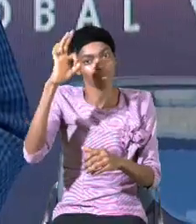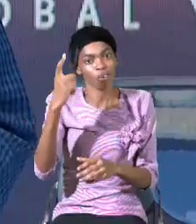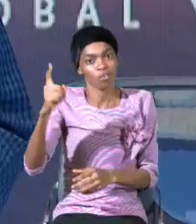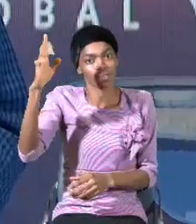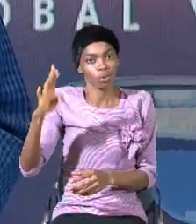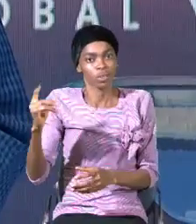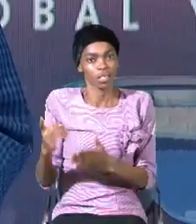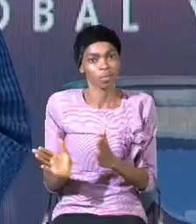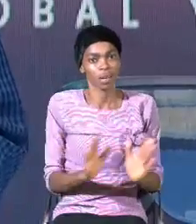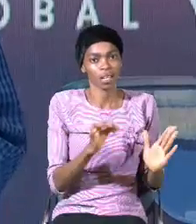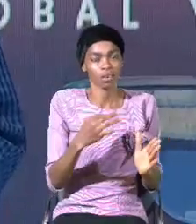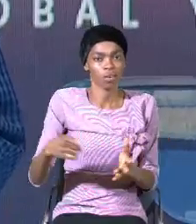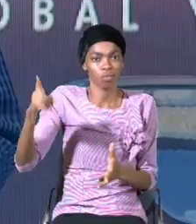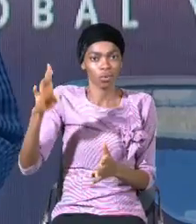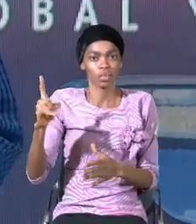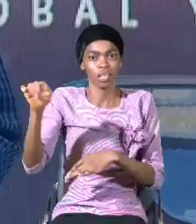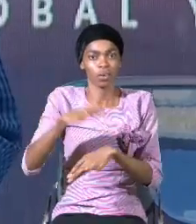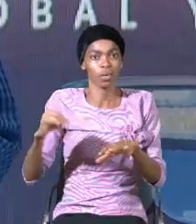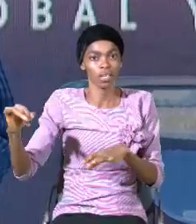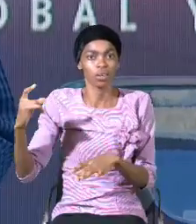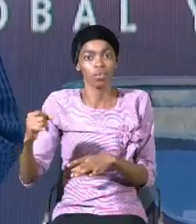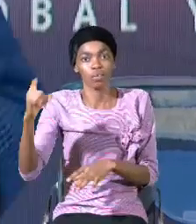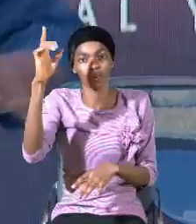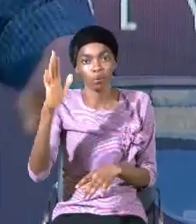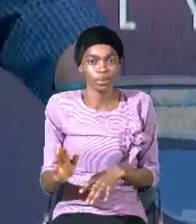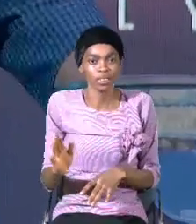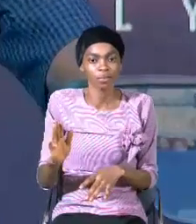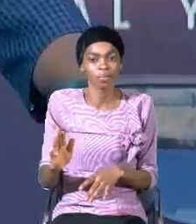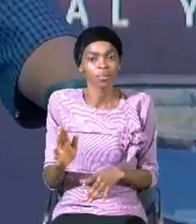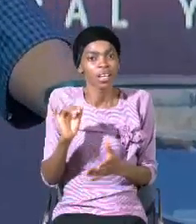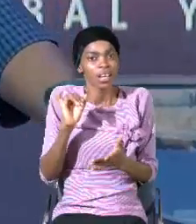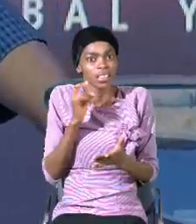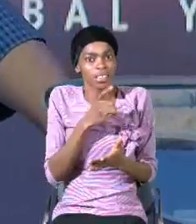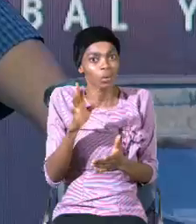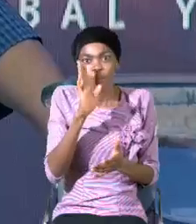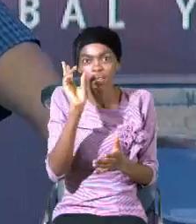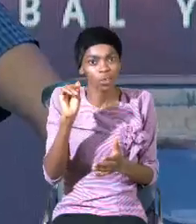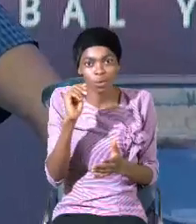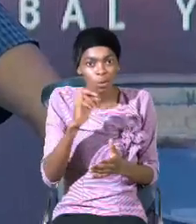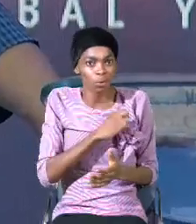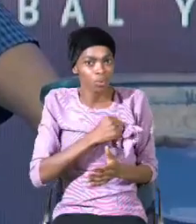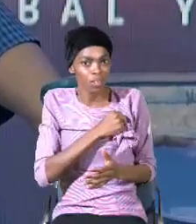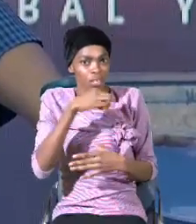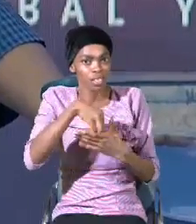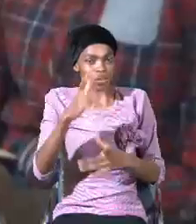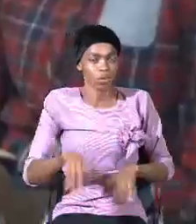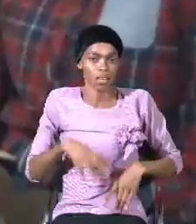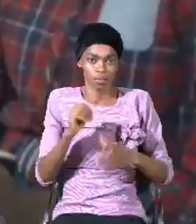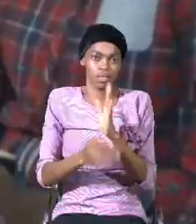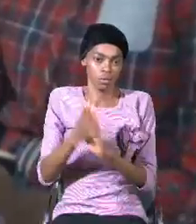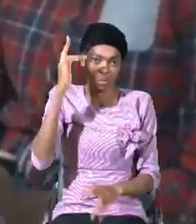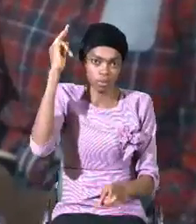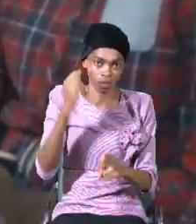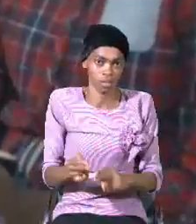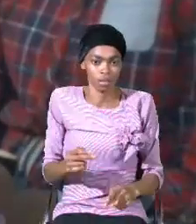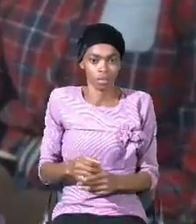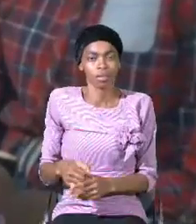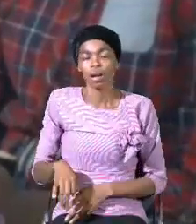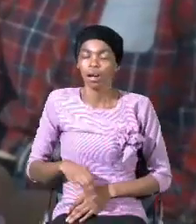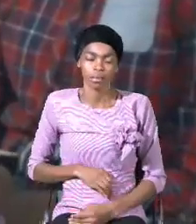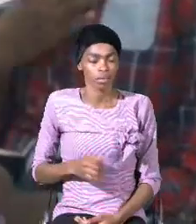of God, the calling of God, there will be no regrets in your life. Had I